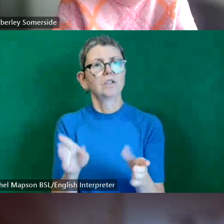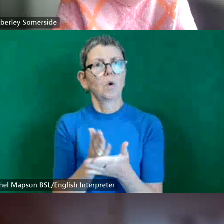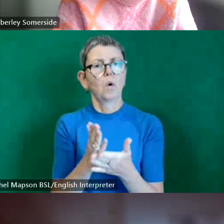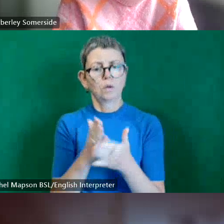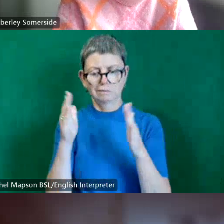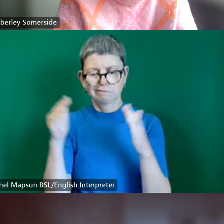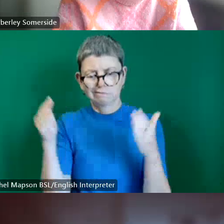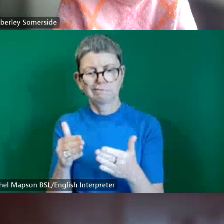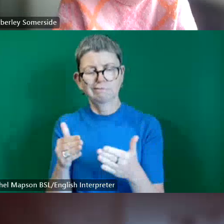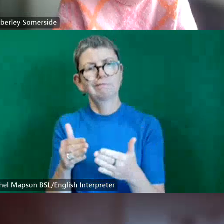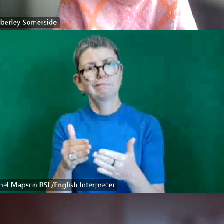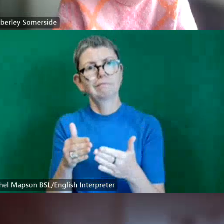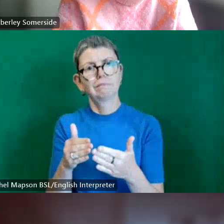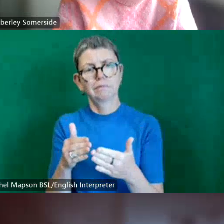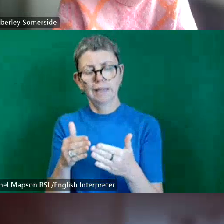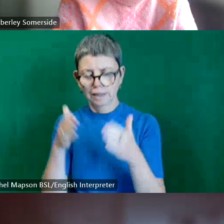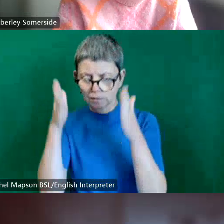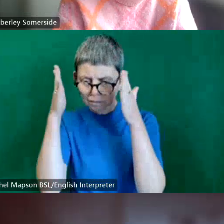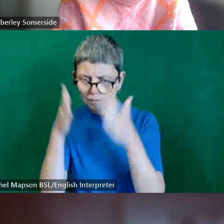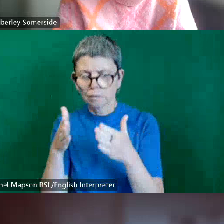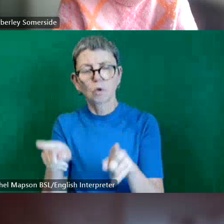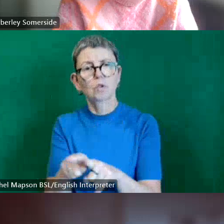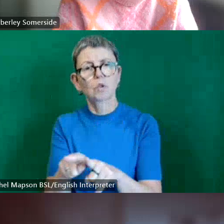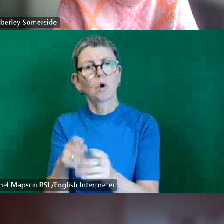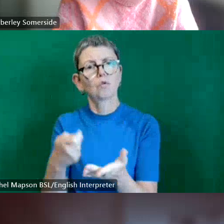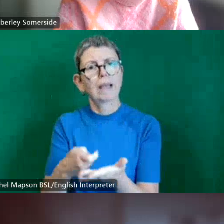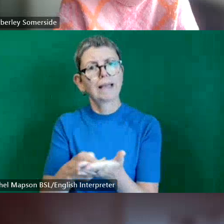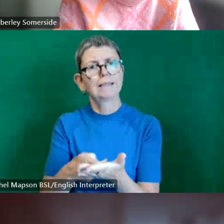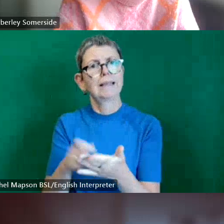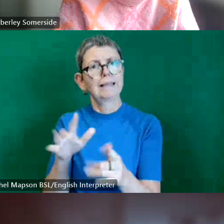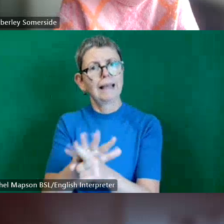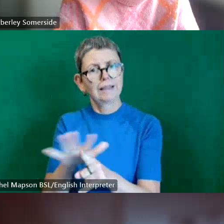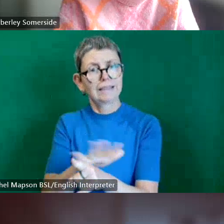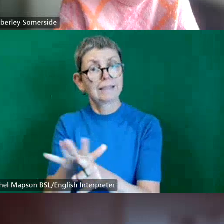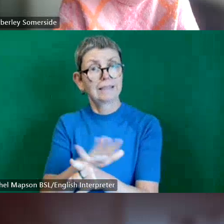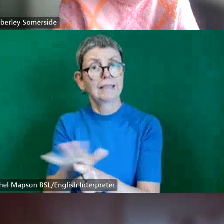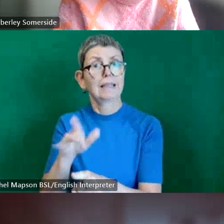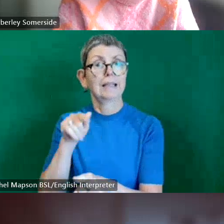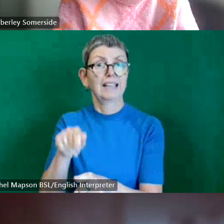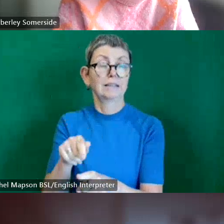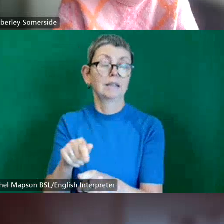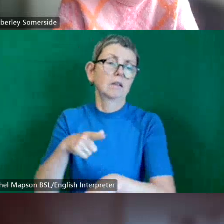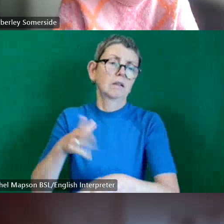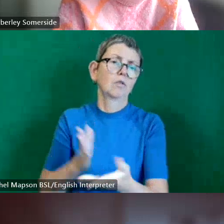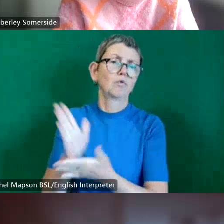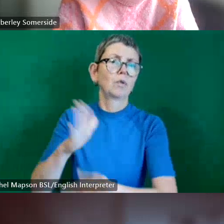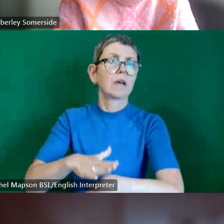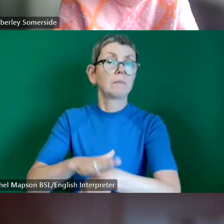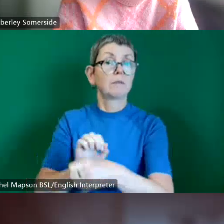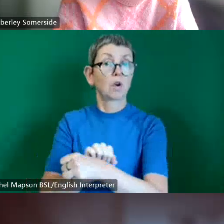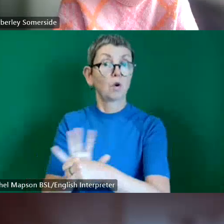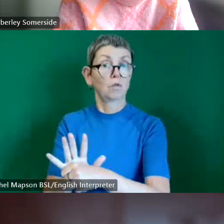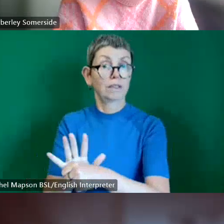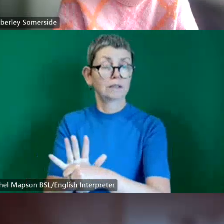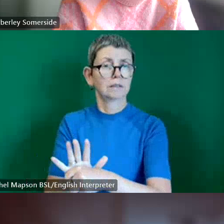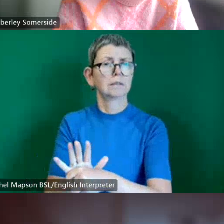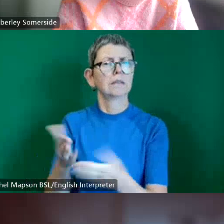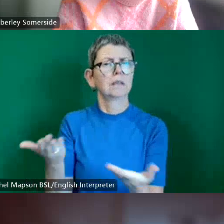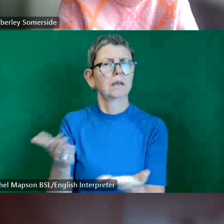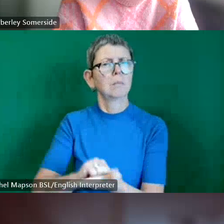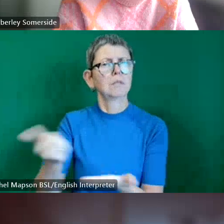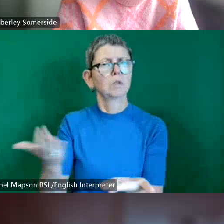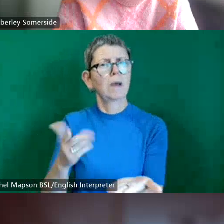Time of COVID-19, which has appeared in The Lancet. Gwinnetta is a member of the UK Medical School